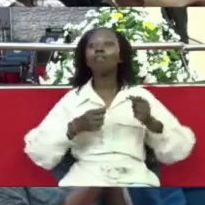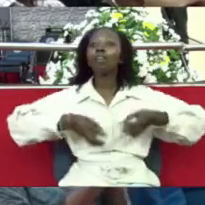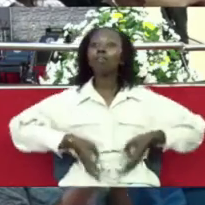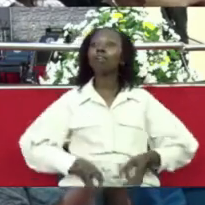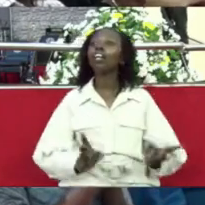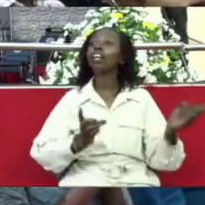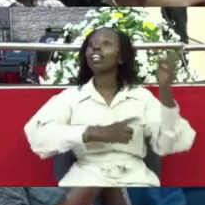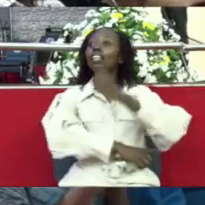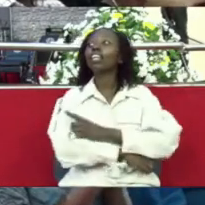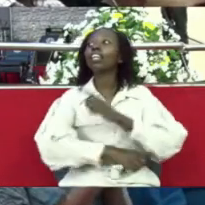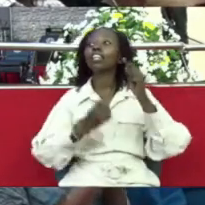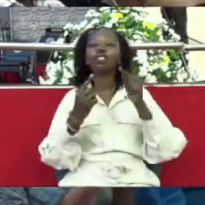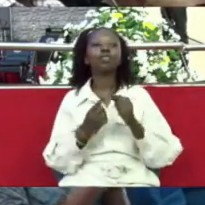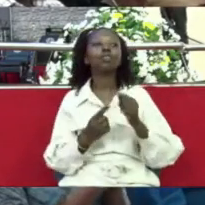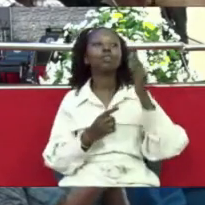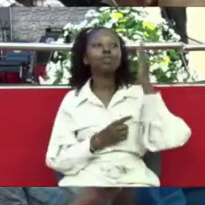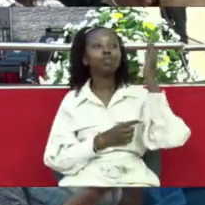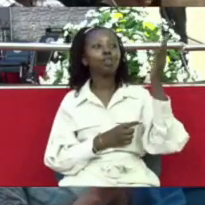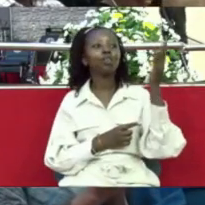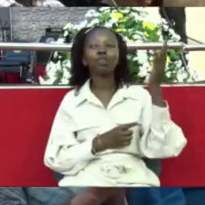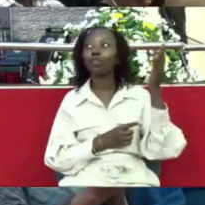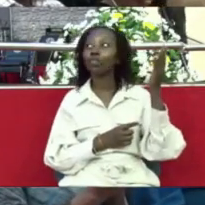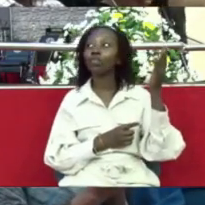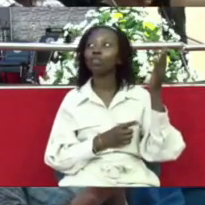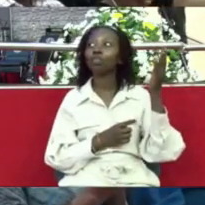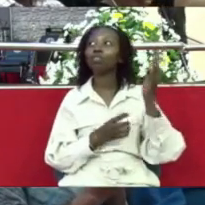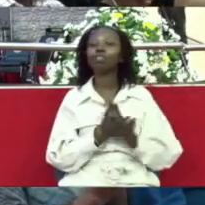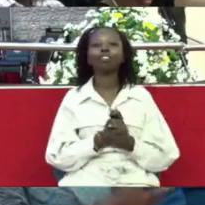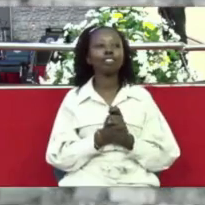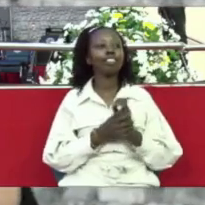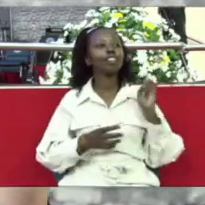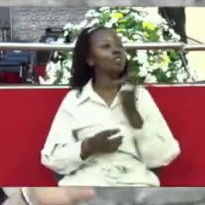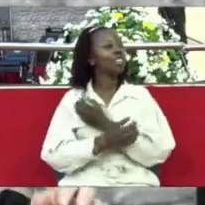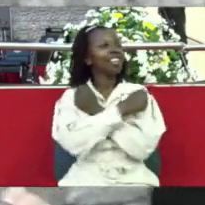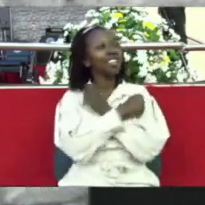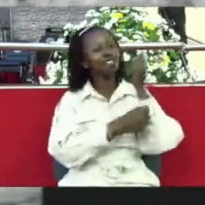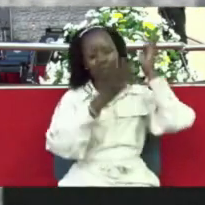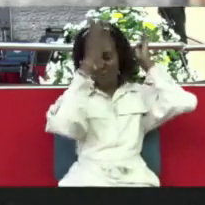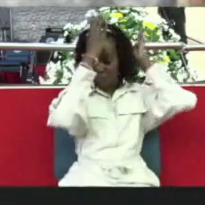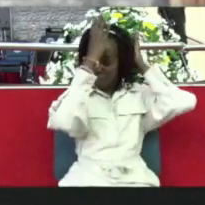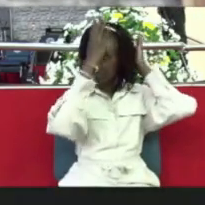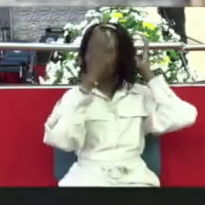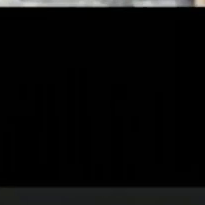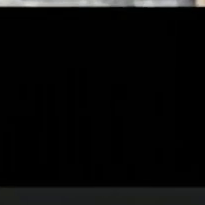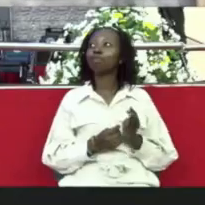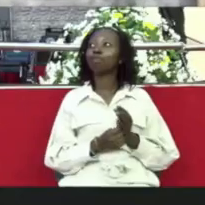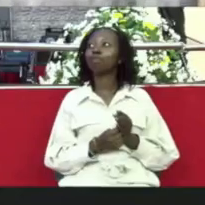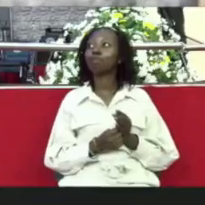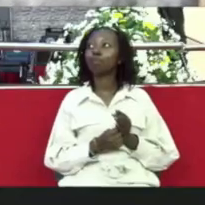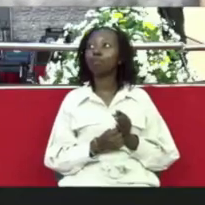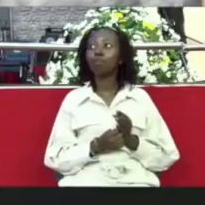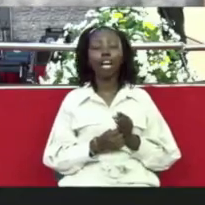happy birthday to you. We love you, Bishop. Tukupenda sana, Askofu. And speaking